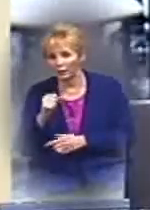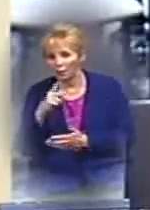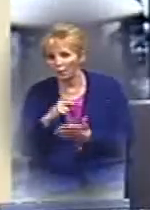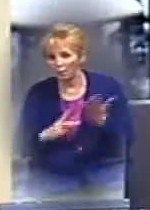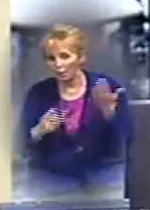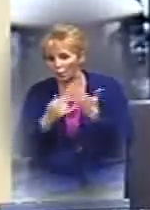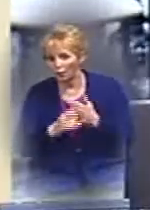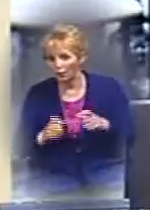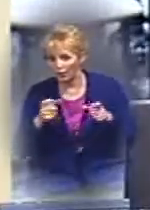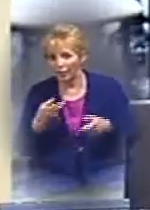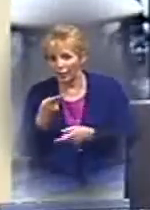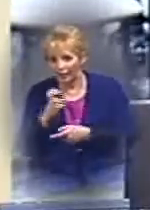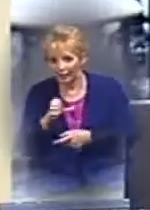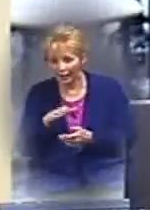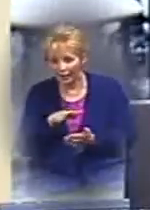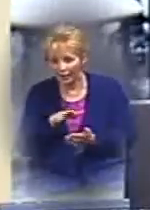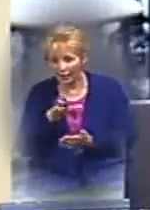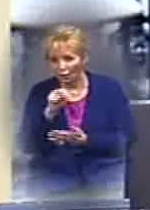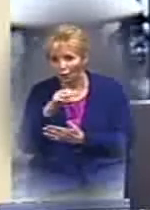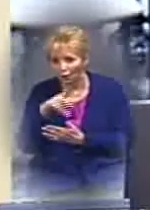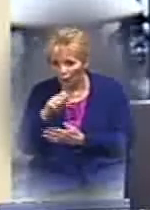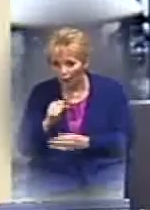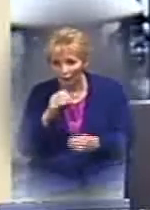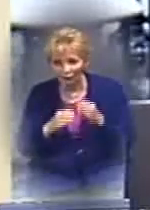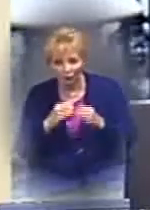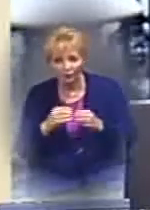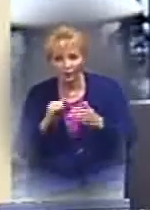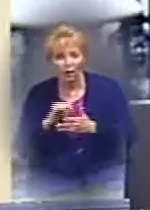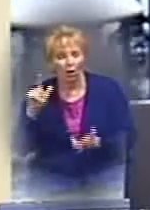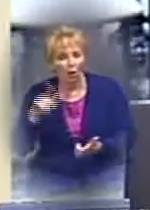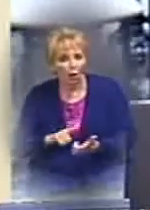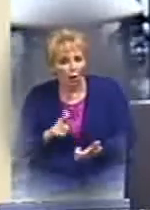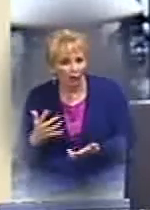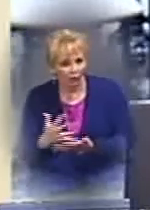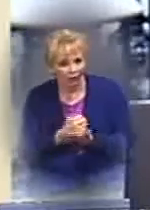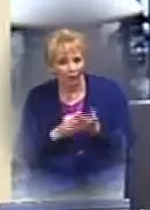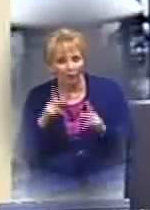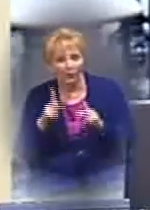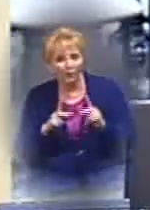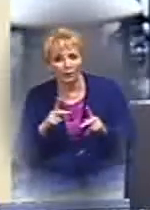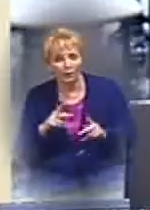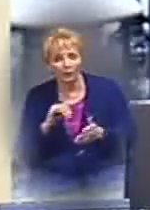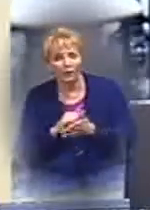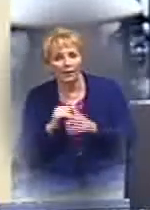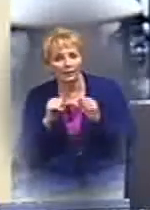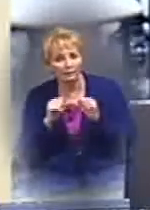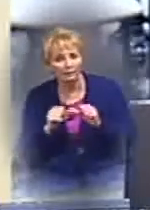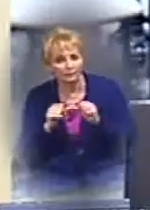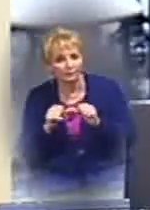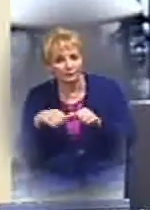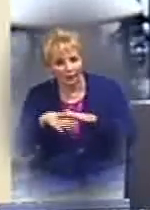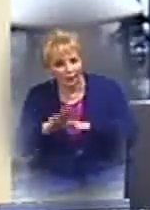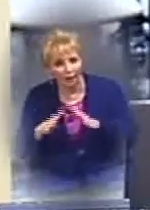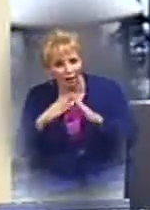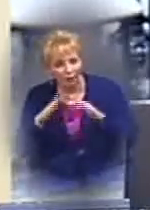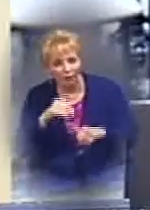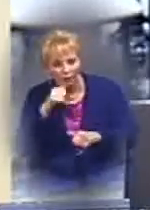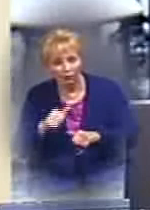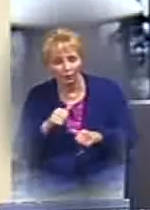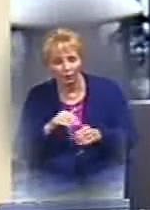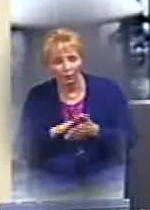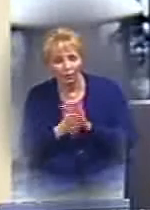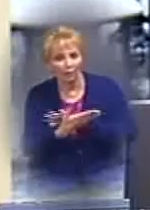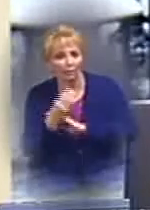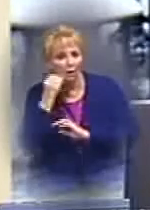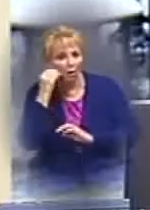that provides handicap ramps and roof repairs to very low-income people, and that helps keep them in their house so they're not homeless.